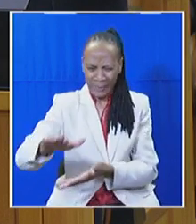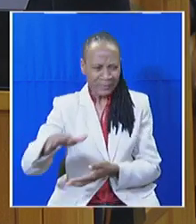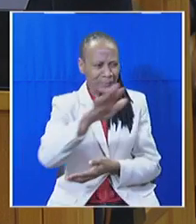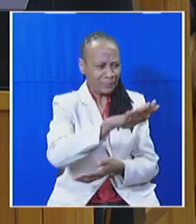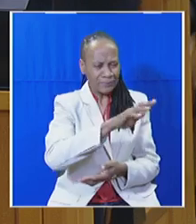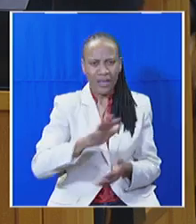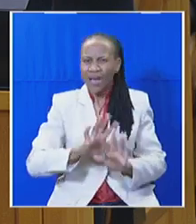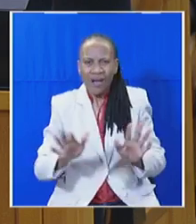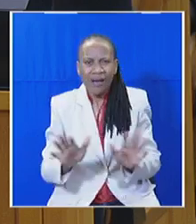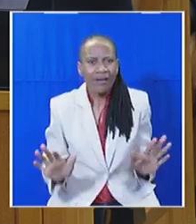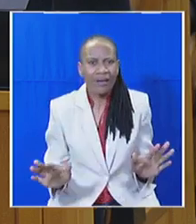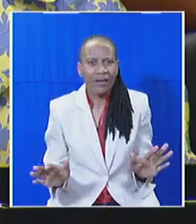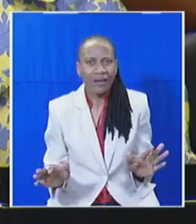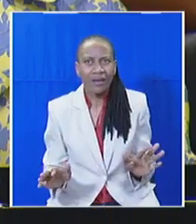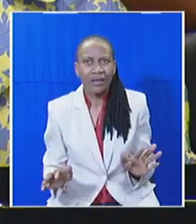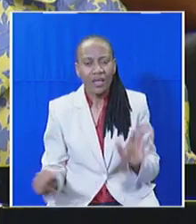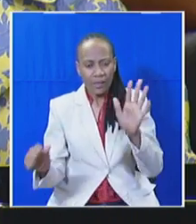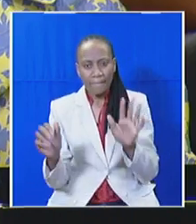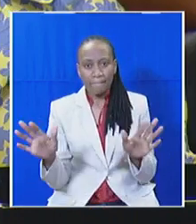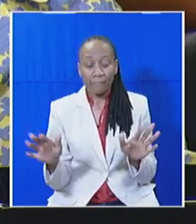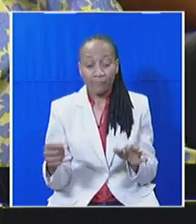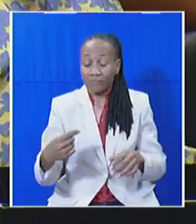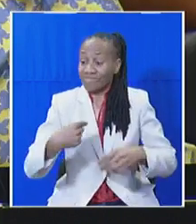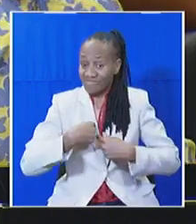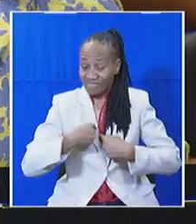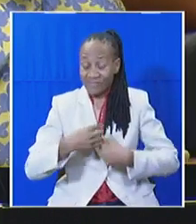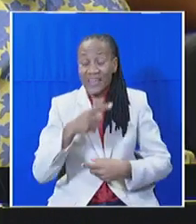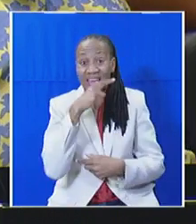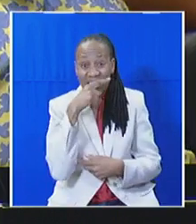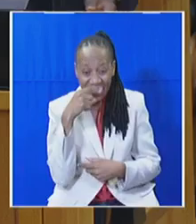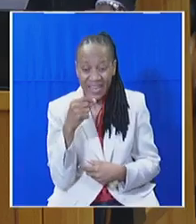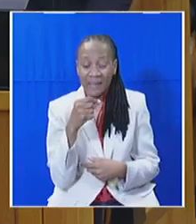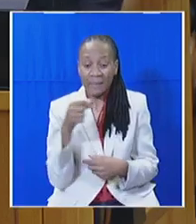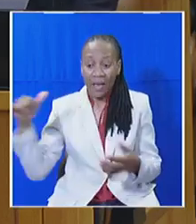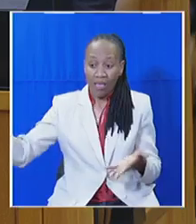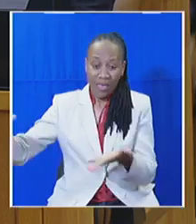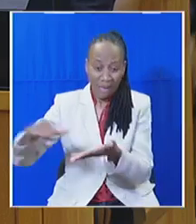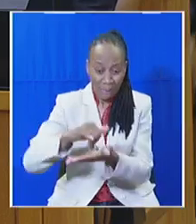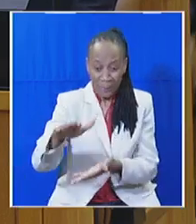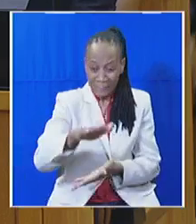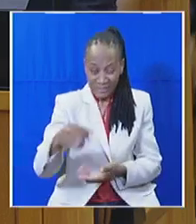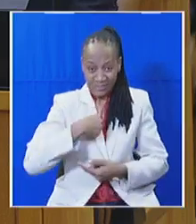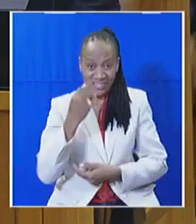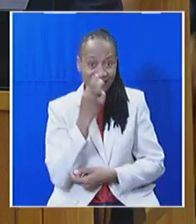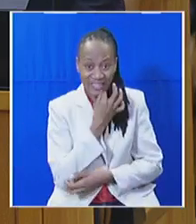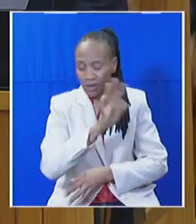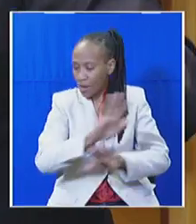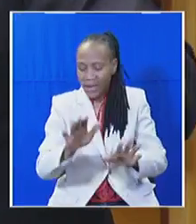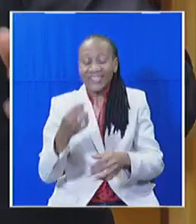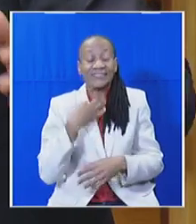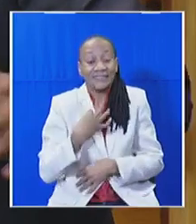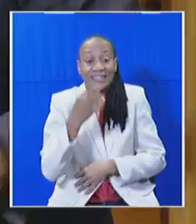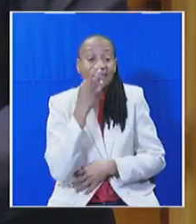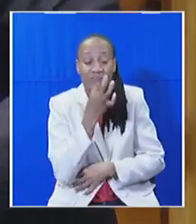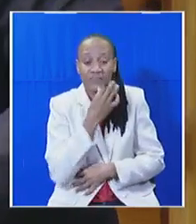through Waterkloof. It's important that we I answer this didn't say question. the airport and Honorable I Maimane, said you the don't areas actually where have the the